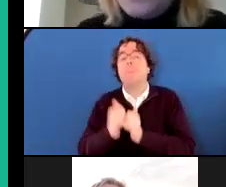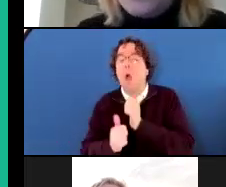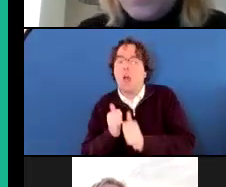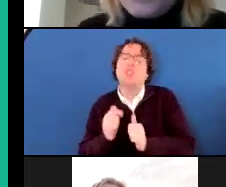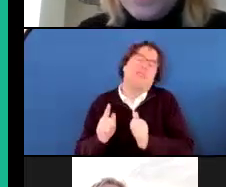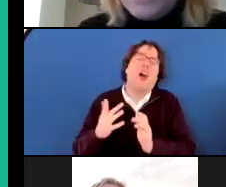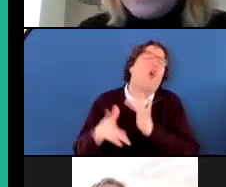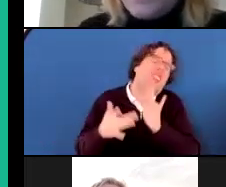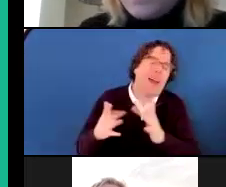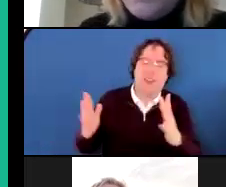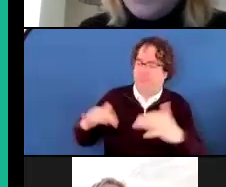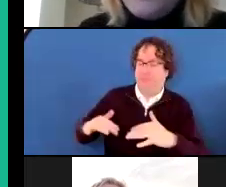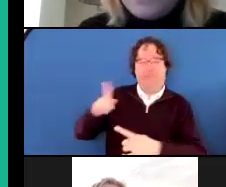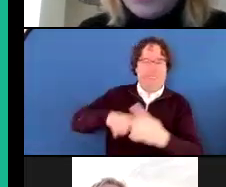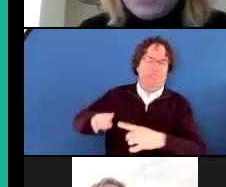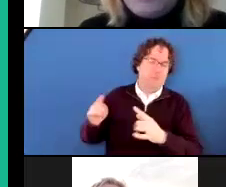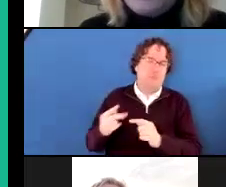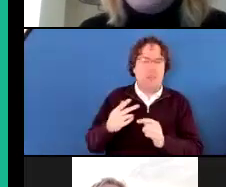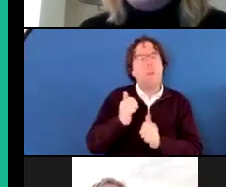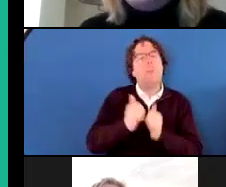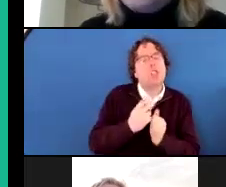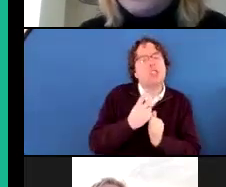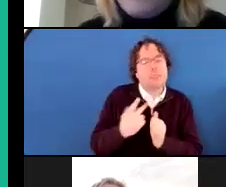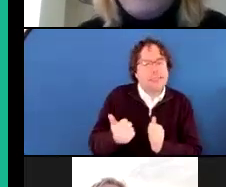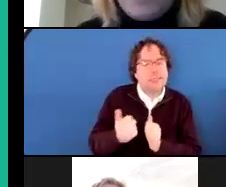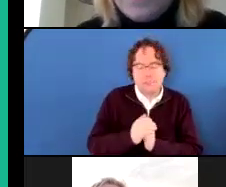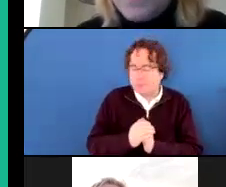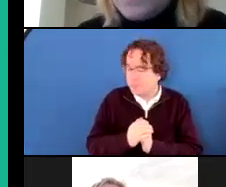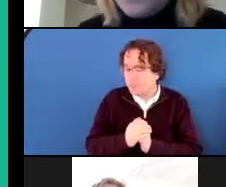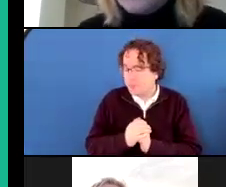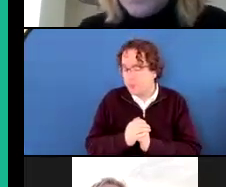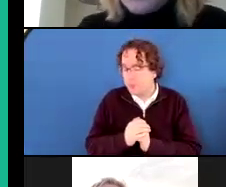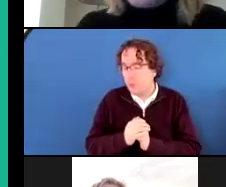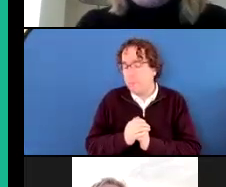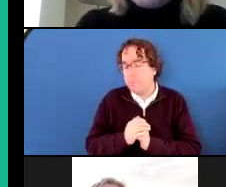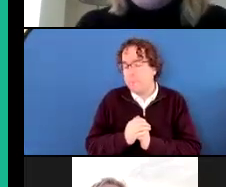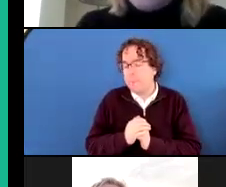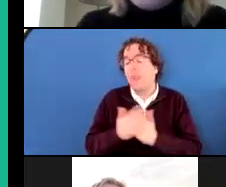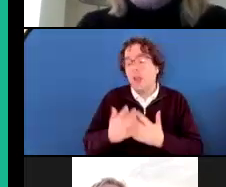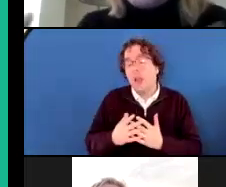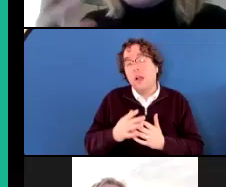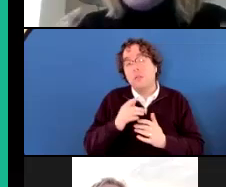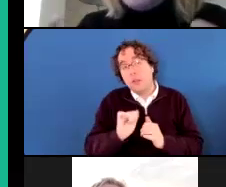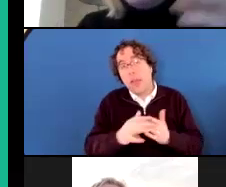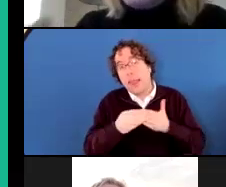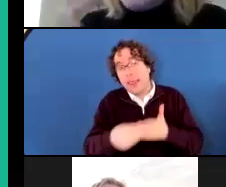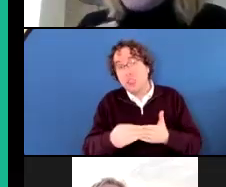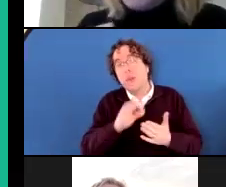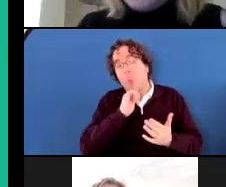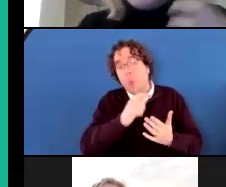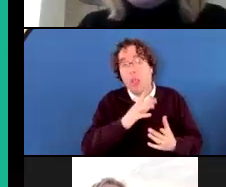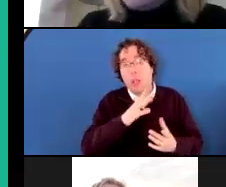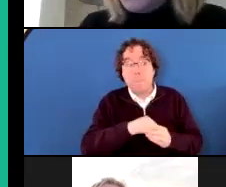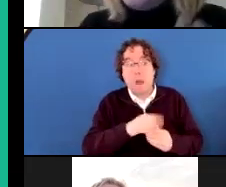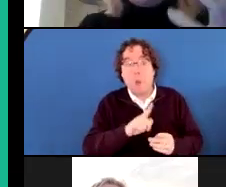You'll undertake, as part of your fellowship, a leadership profiling exercise. So that's a way of gathering